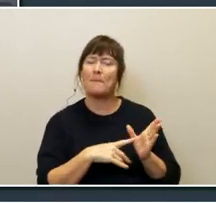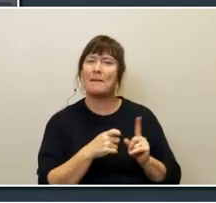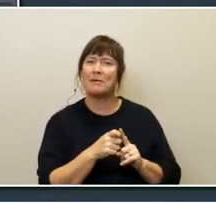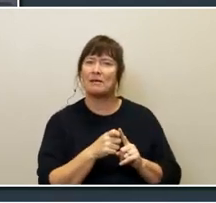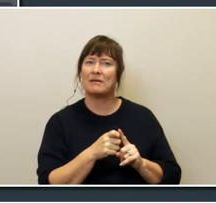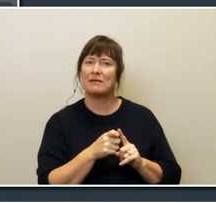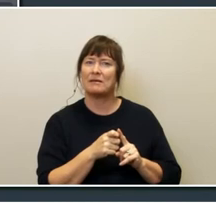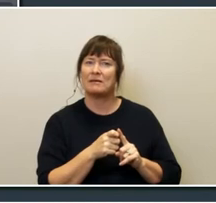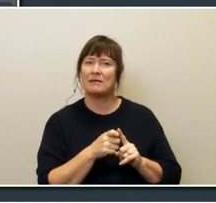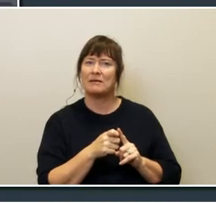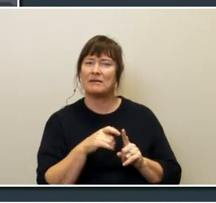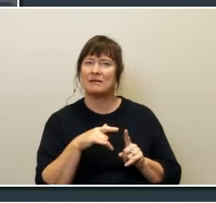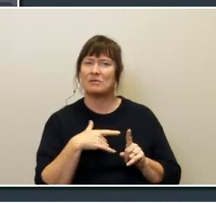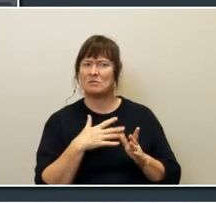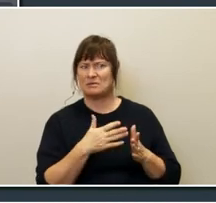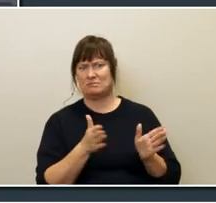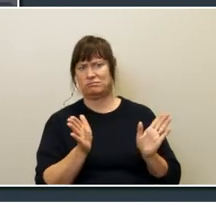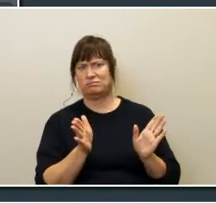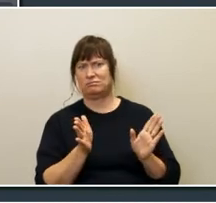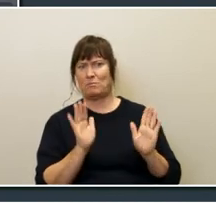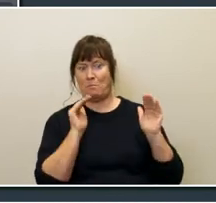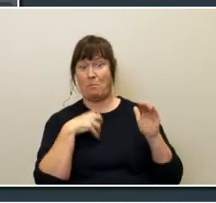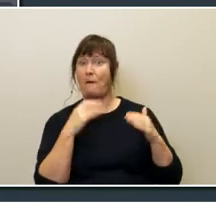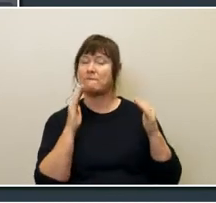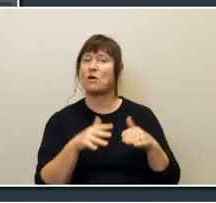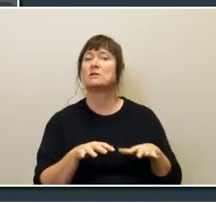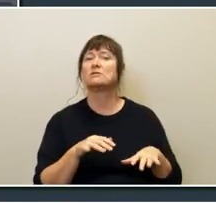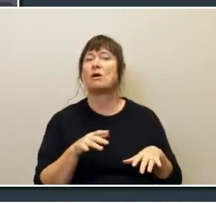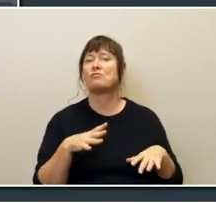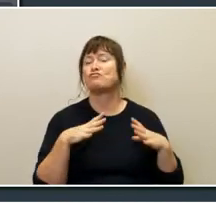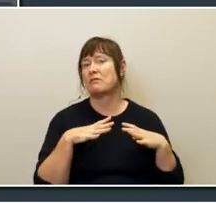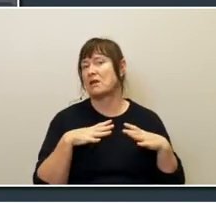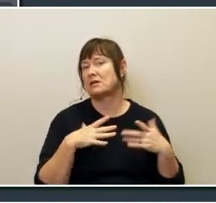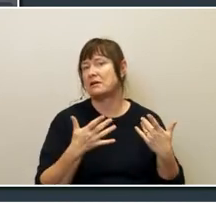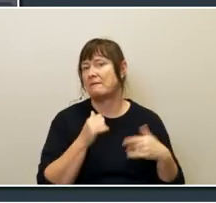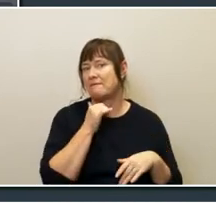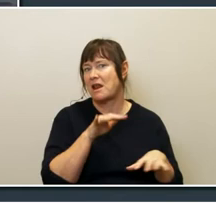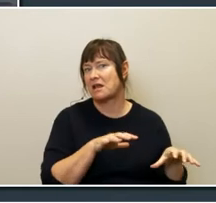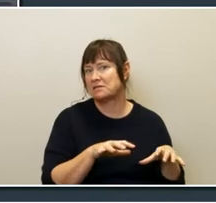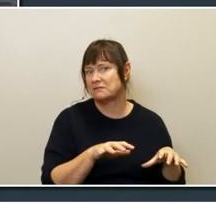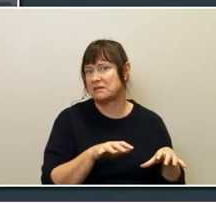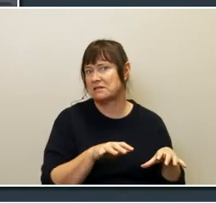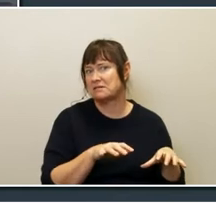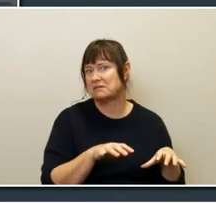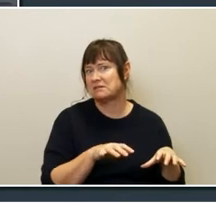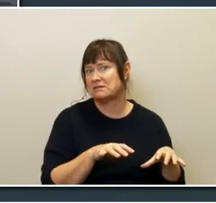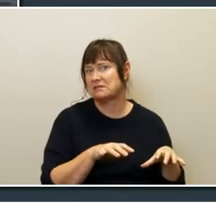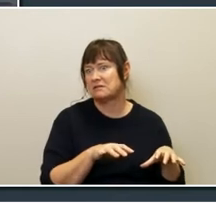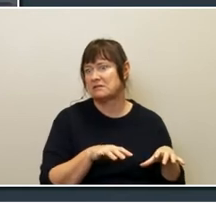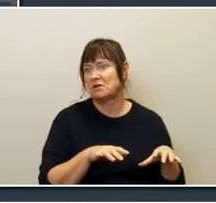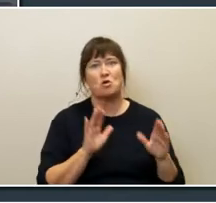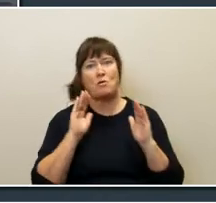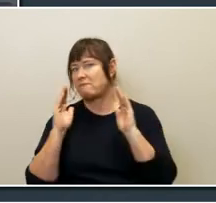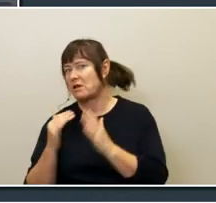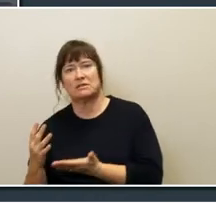going a very wide distance, and that recreation was sounding like it was being balanced out with